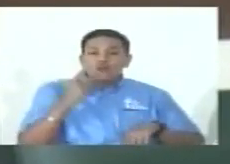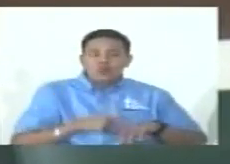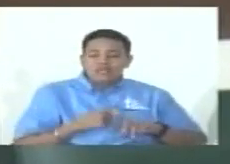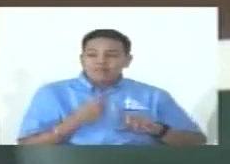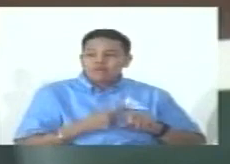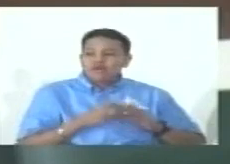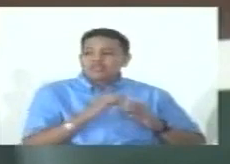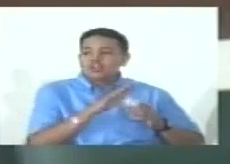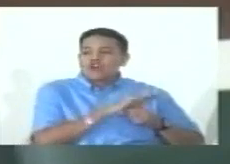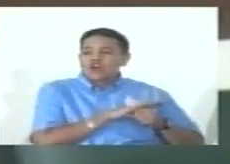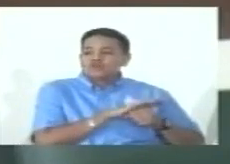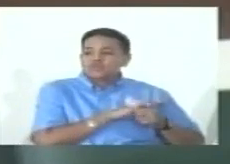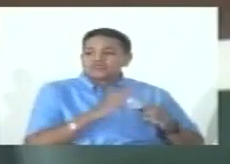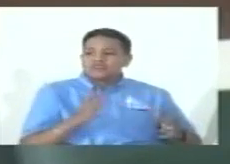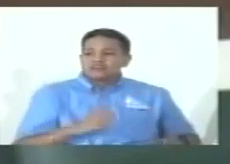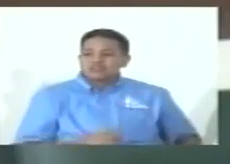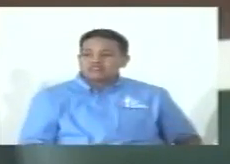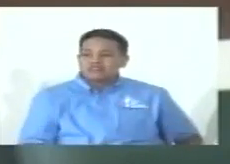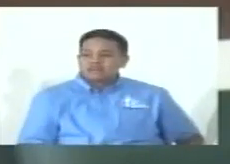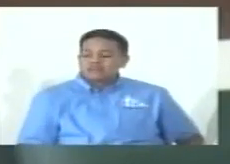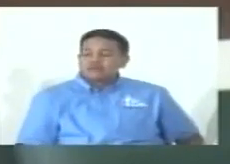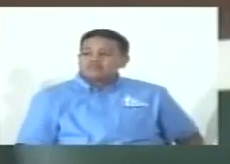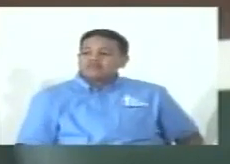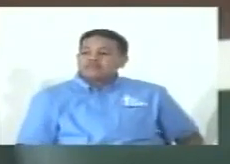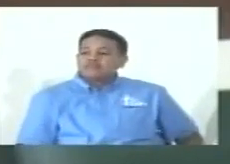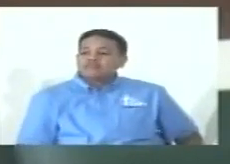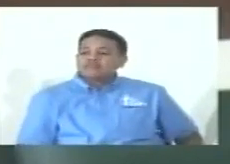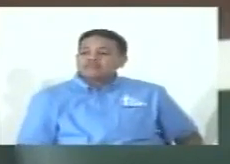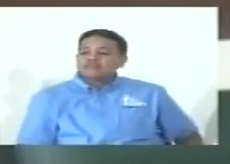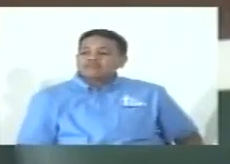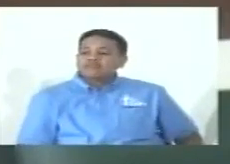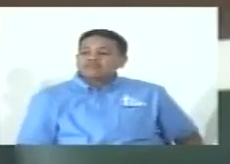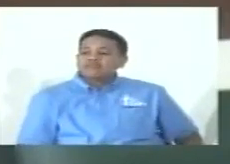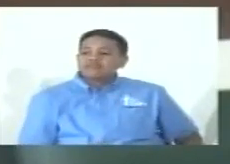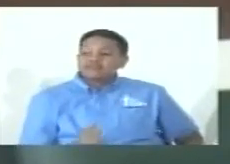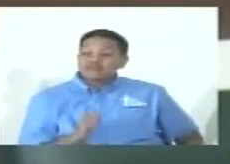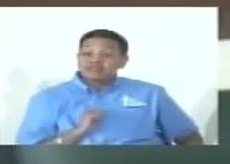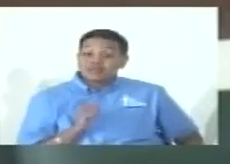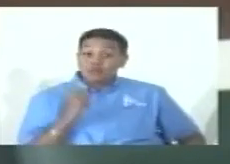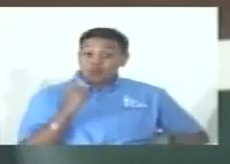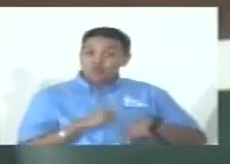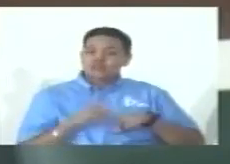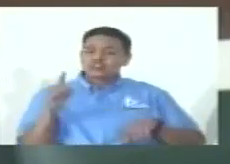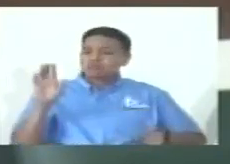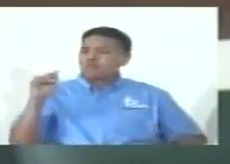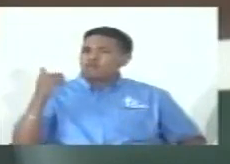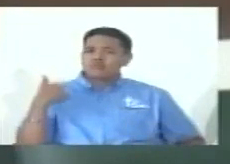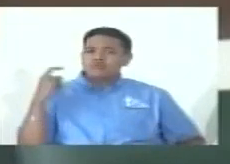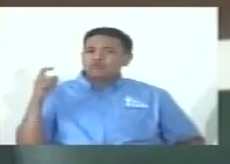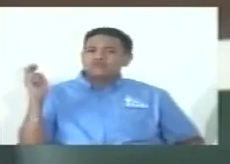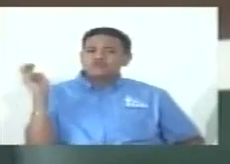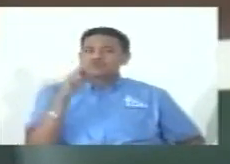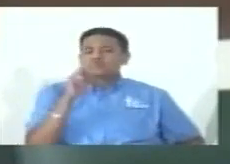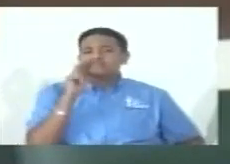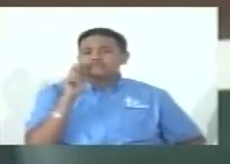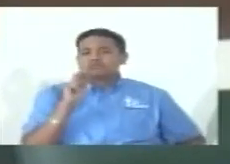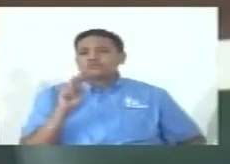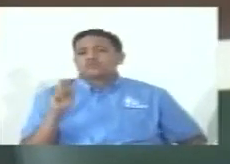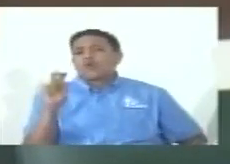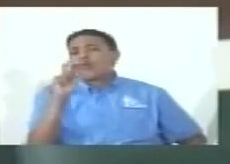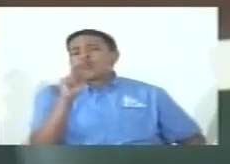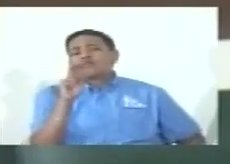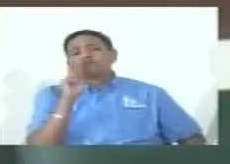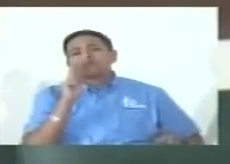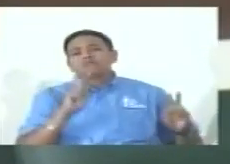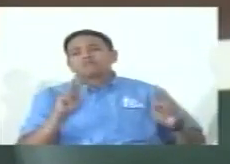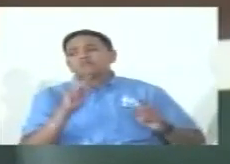constituency. And I was once summoned by her to a tour of a certain part of